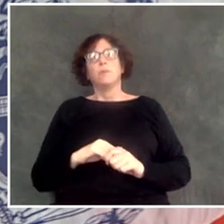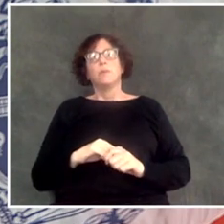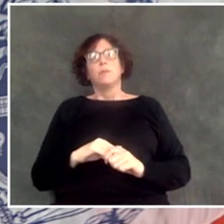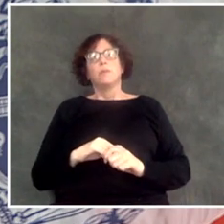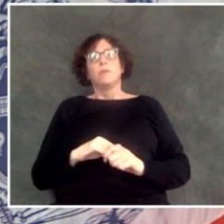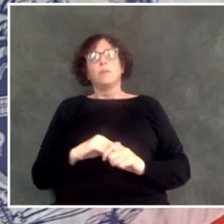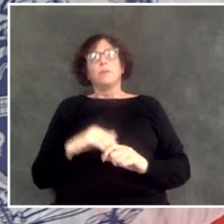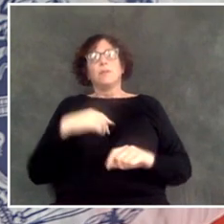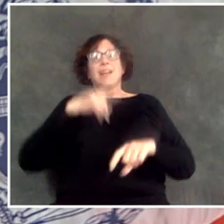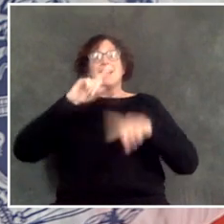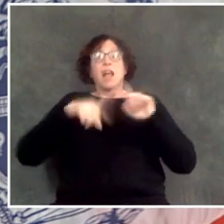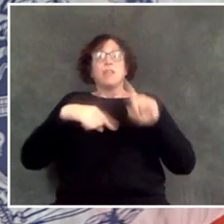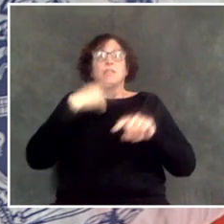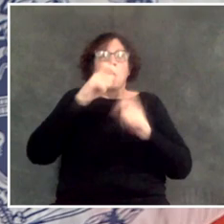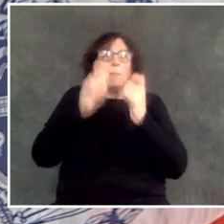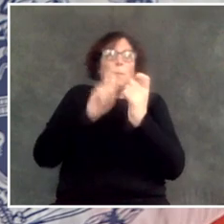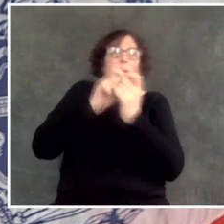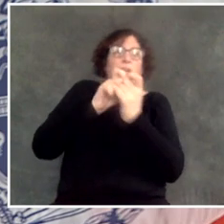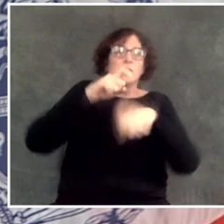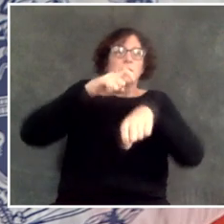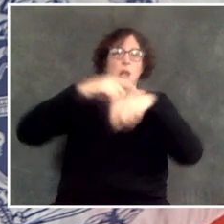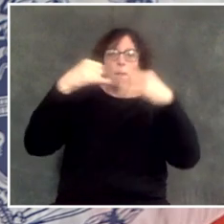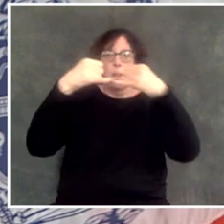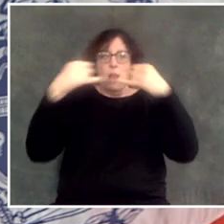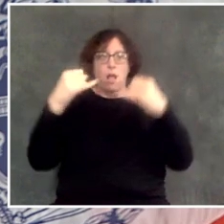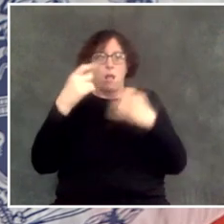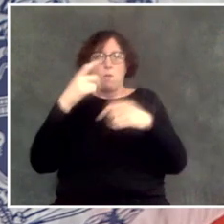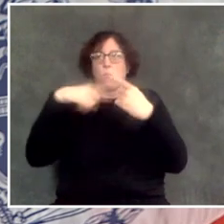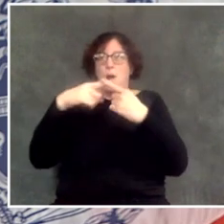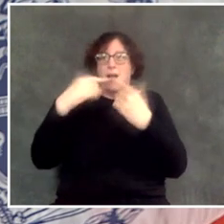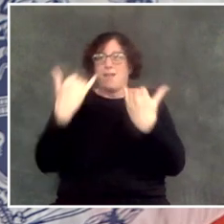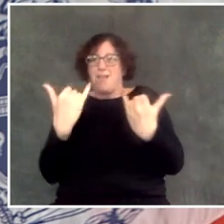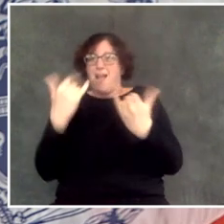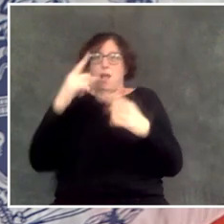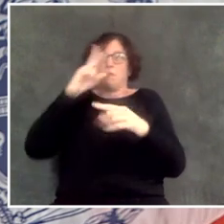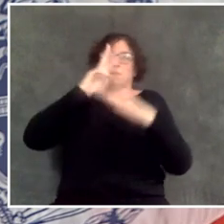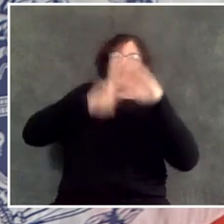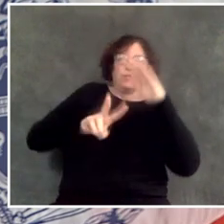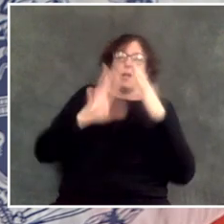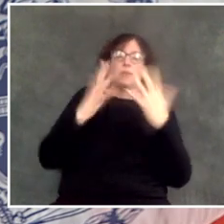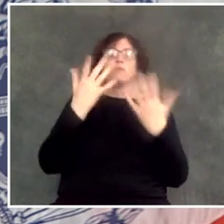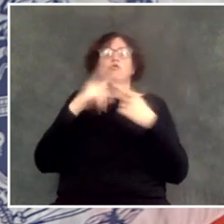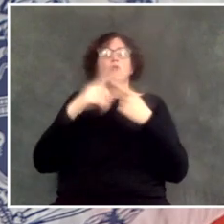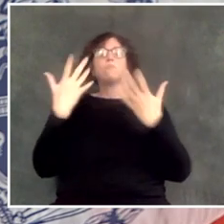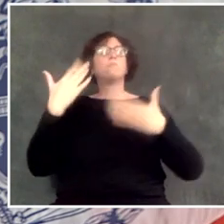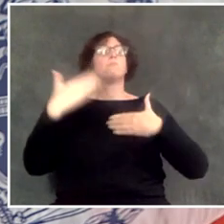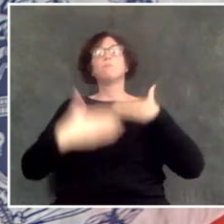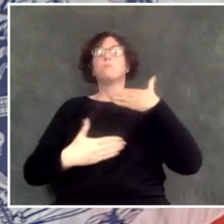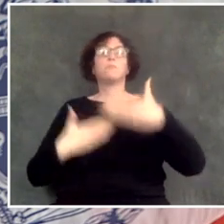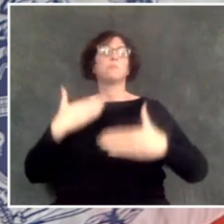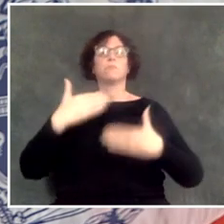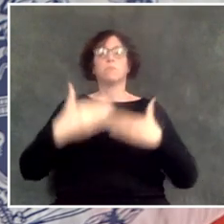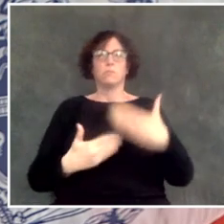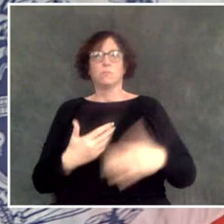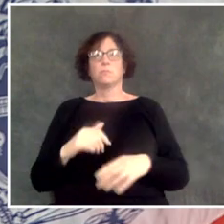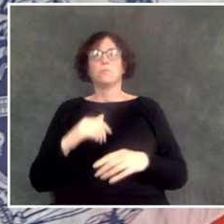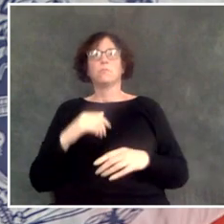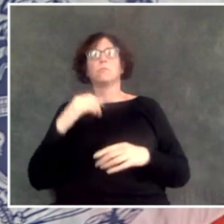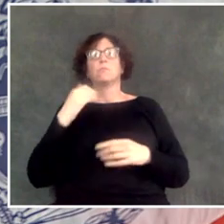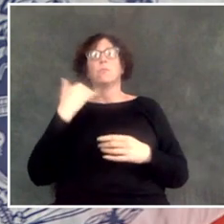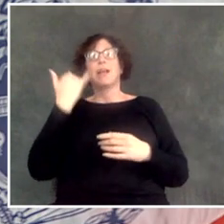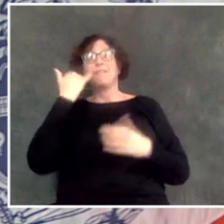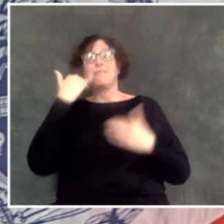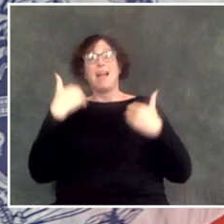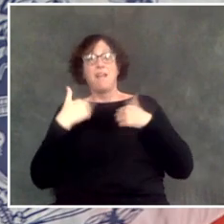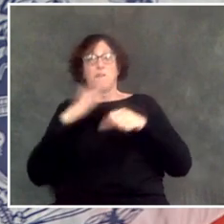all help, and I think it's going to be substantial. But when we know the supplies are available, I'm also clear, and this gets back to the role that I've